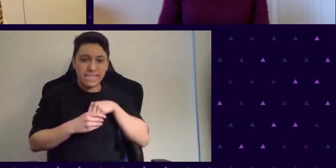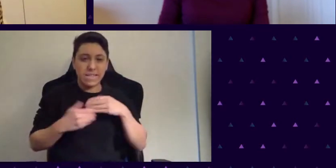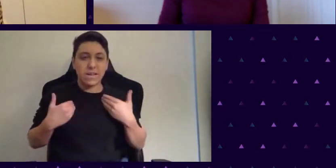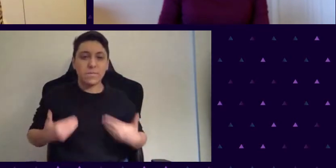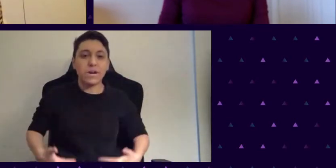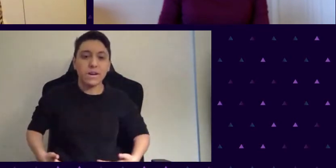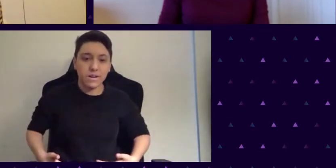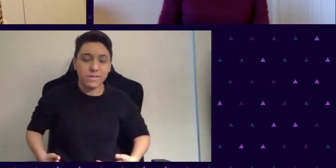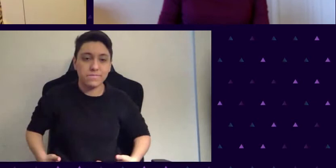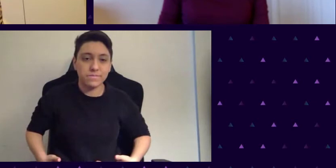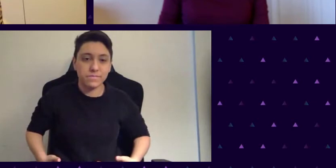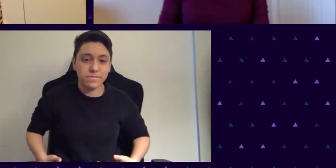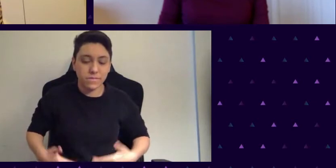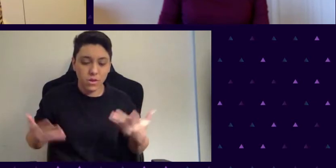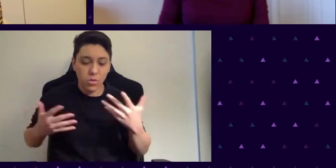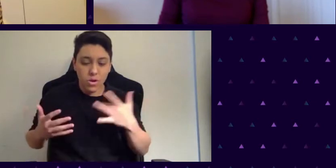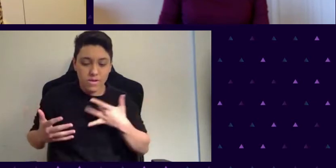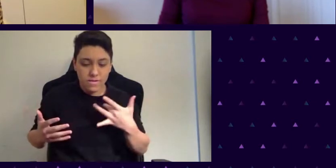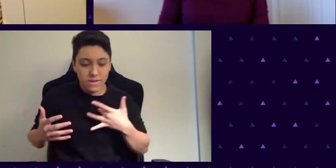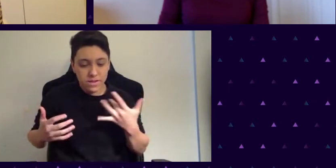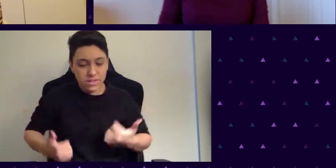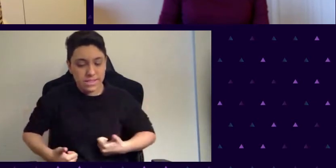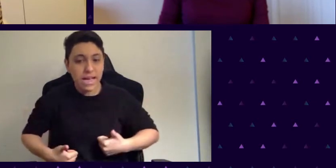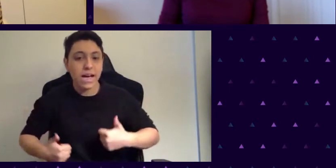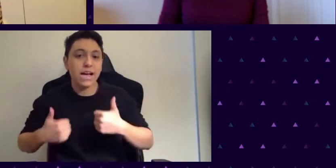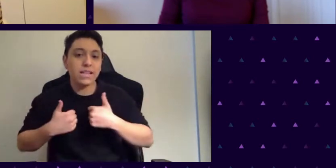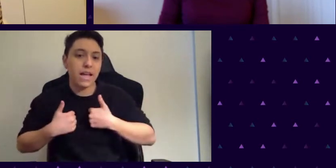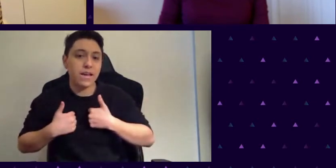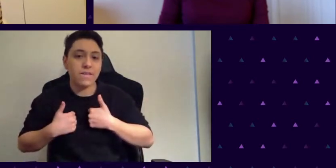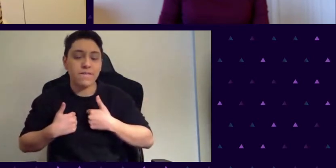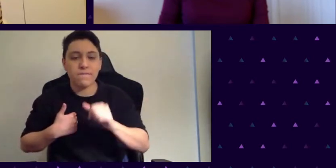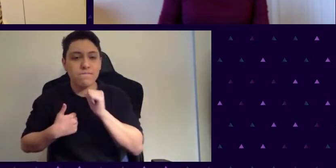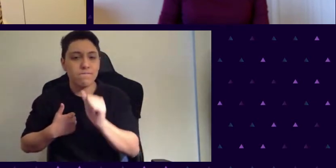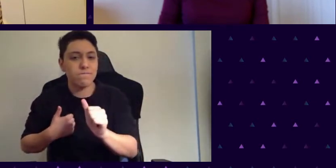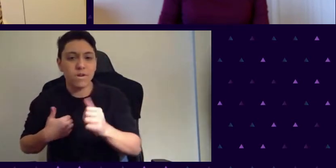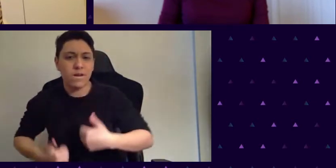What gets to be alive now that wasn't alive before?